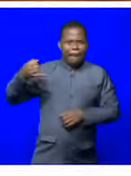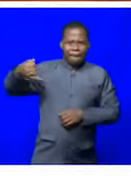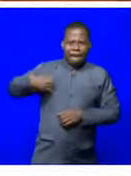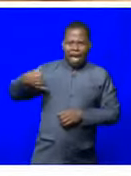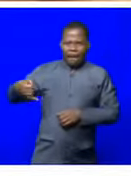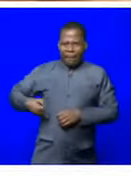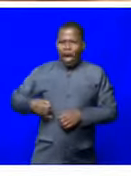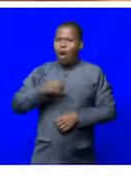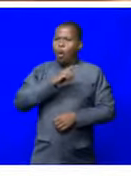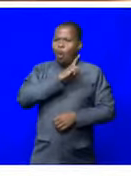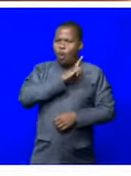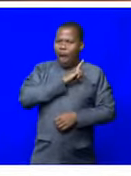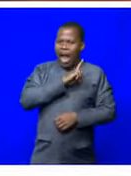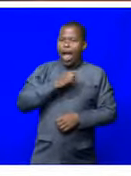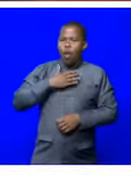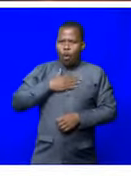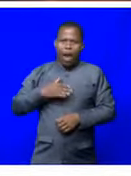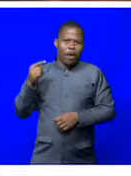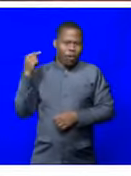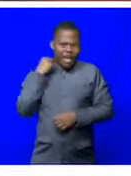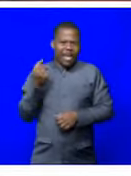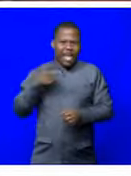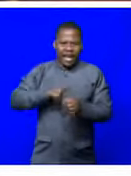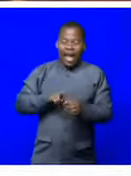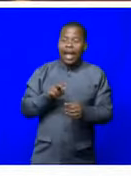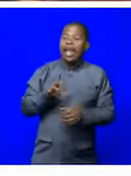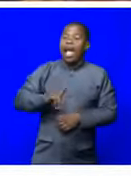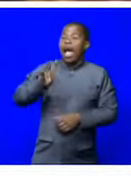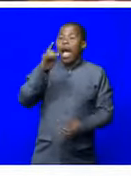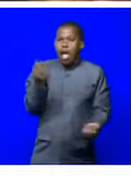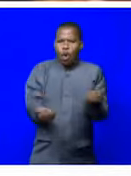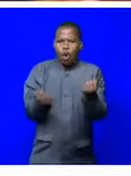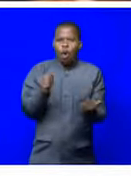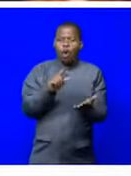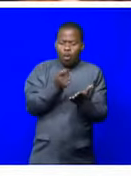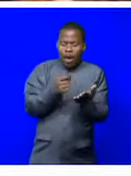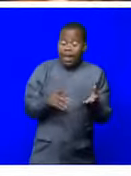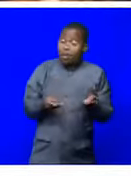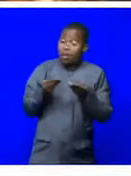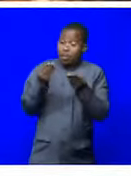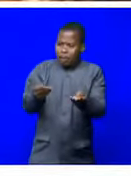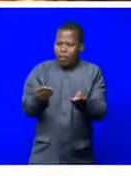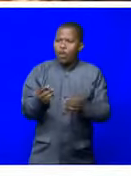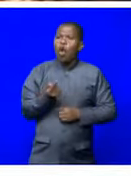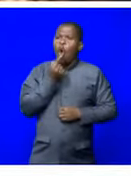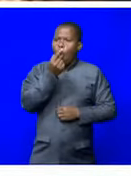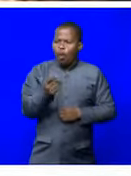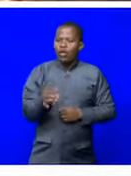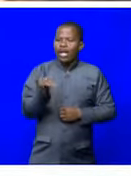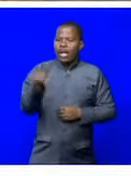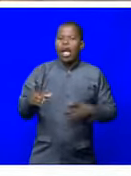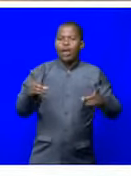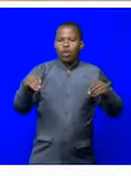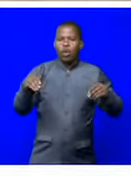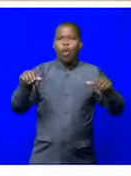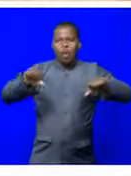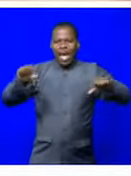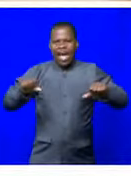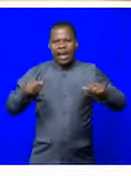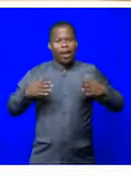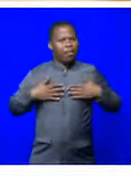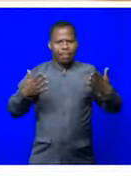sewufake isicelo sekutokela ngephandle enkantolo lenkulu lapho avete khona ukuthi angeke alivumele licala noma